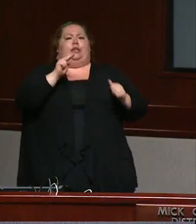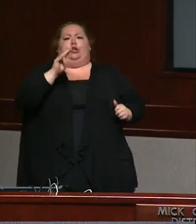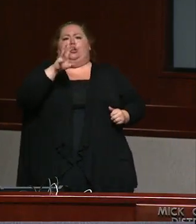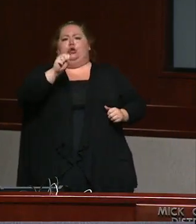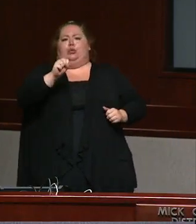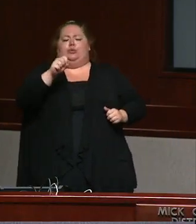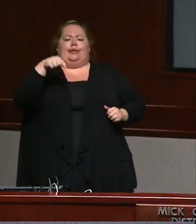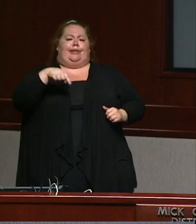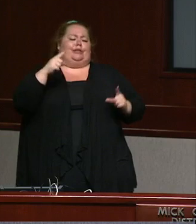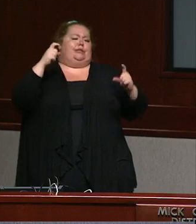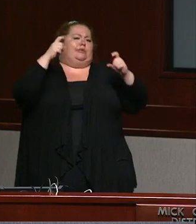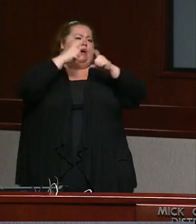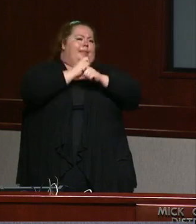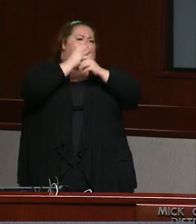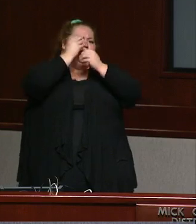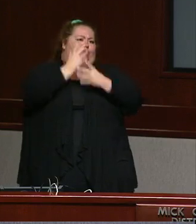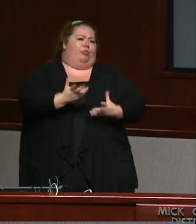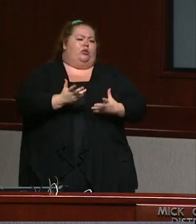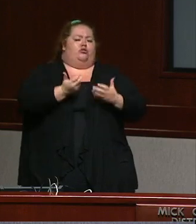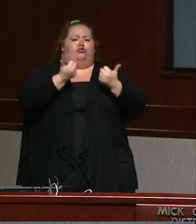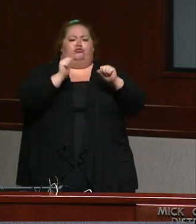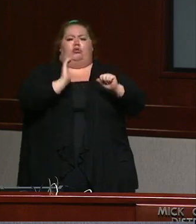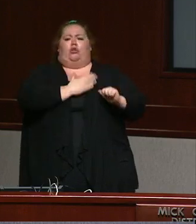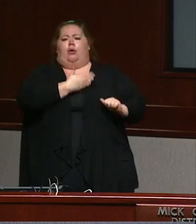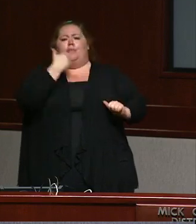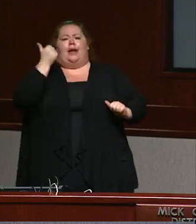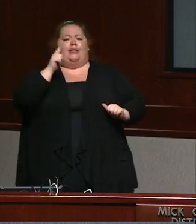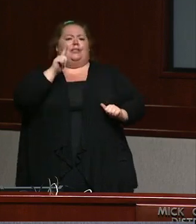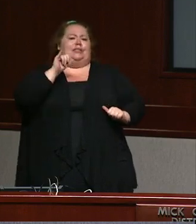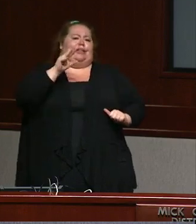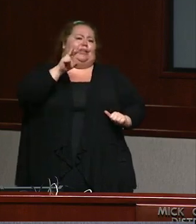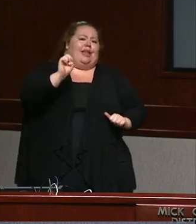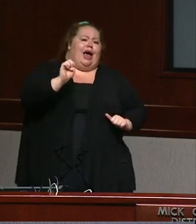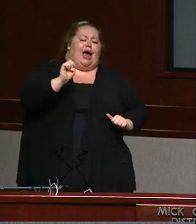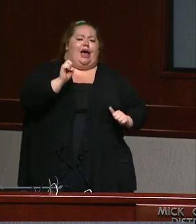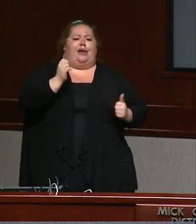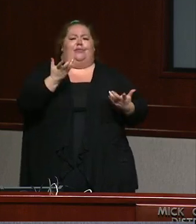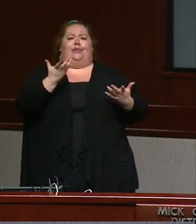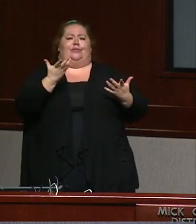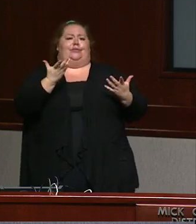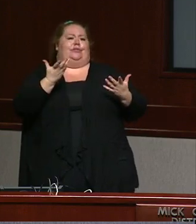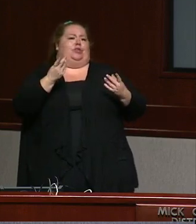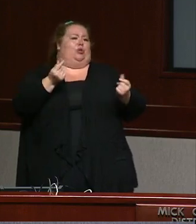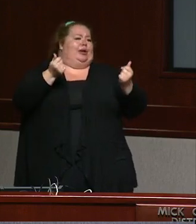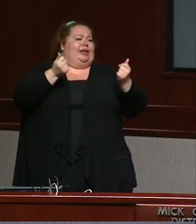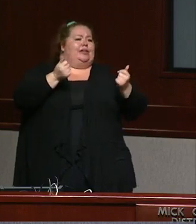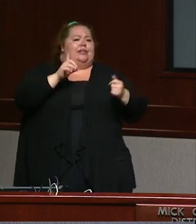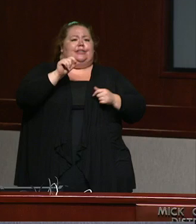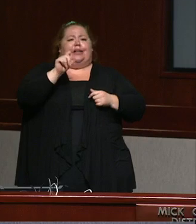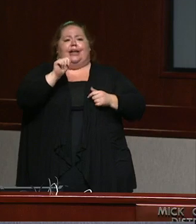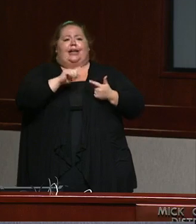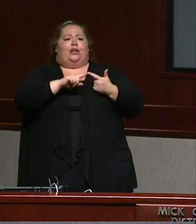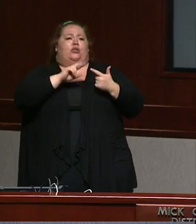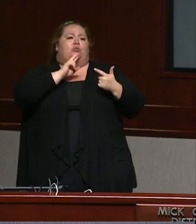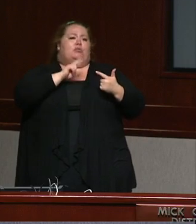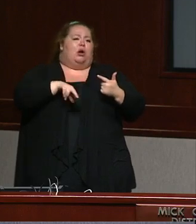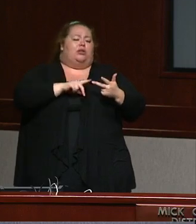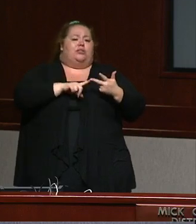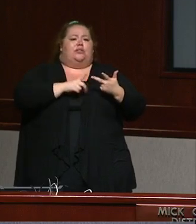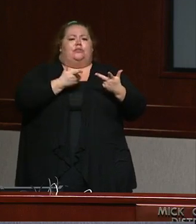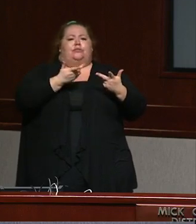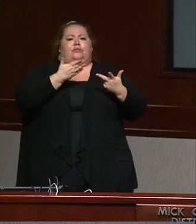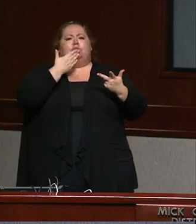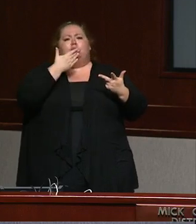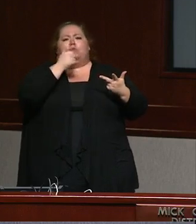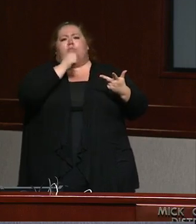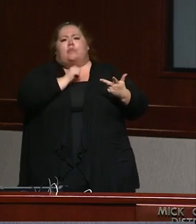complex information, and we're trying to give you live, at your fingertips, data and responses. So thank you for being patient with us as we figure